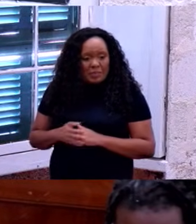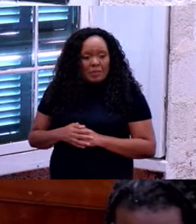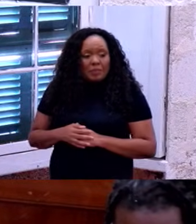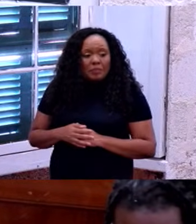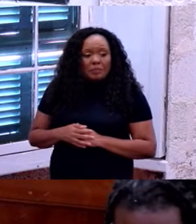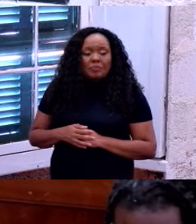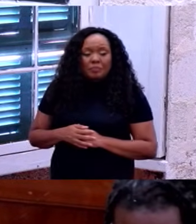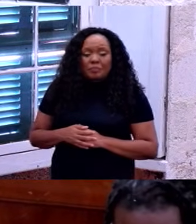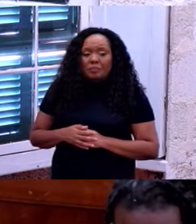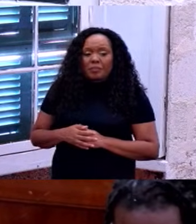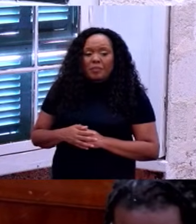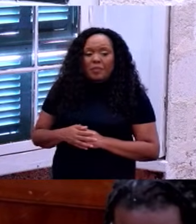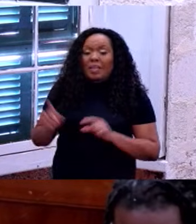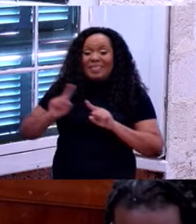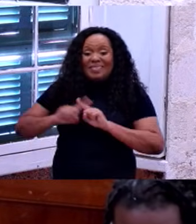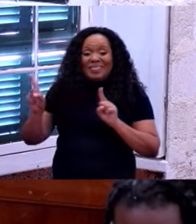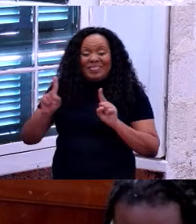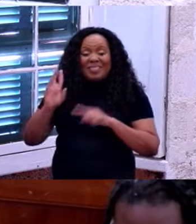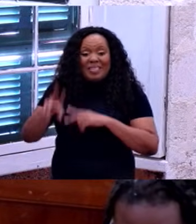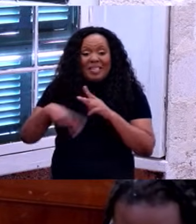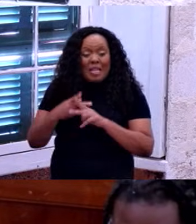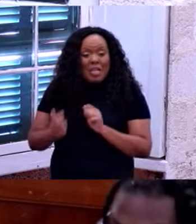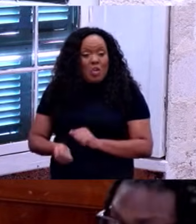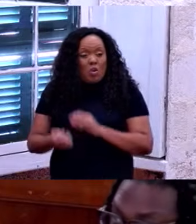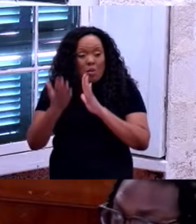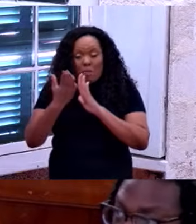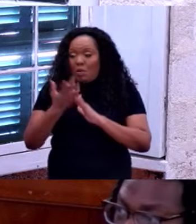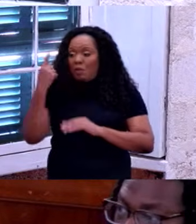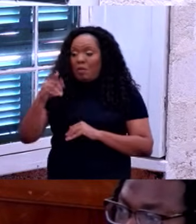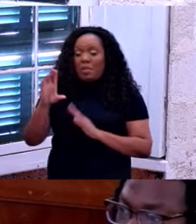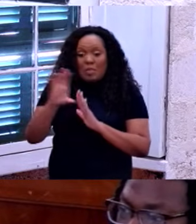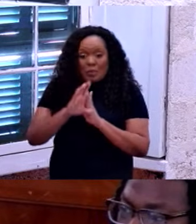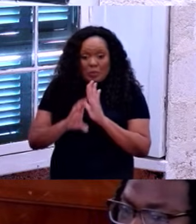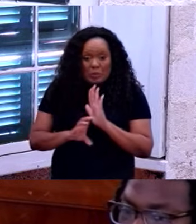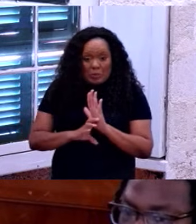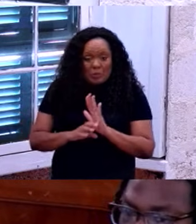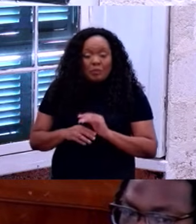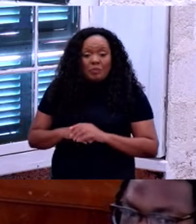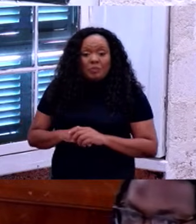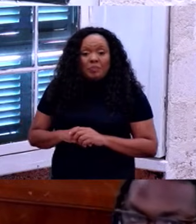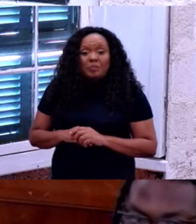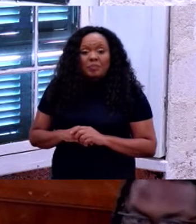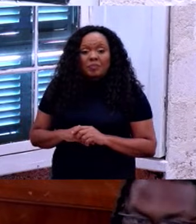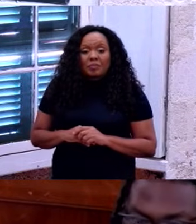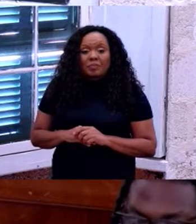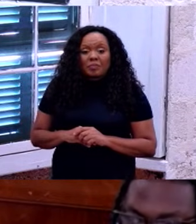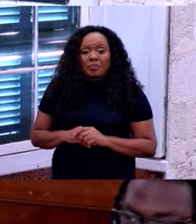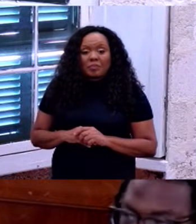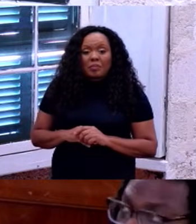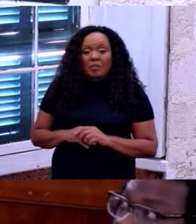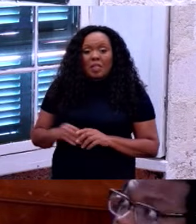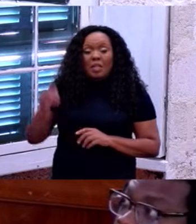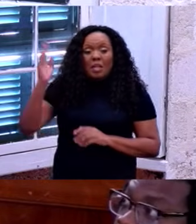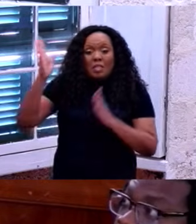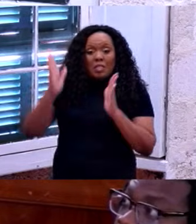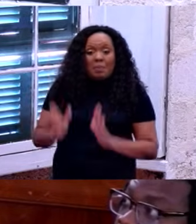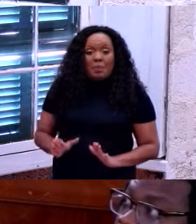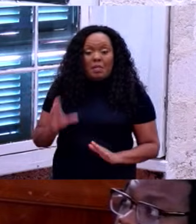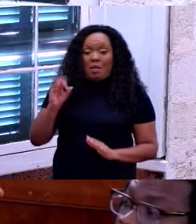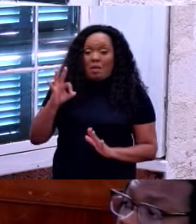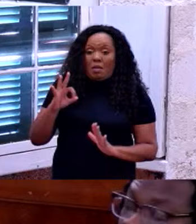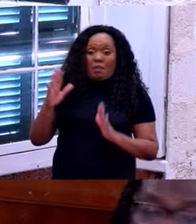idiosyncratic approach to the determination of constitutional boundaries. So the independence of the Speaker, which I would purport to deal,